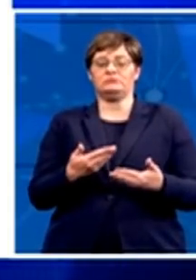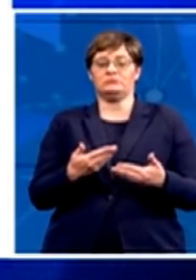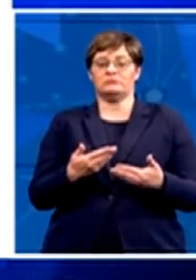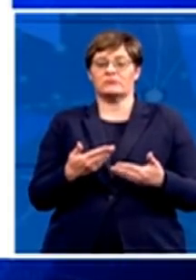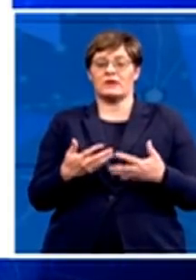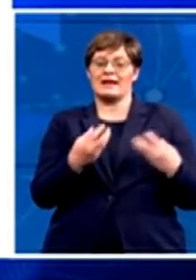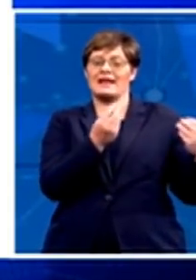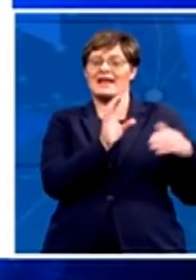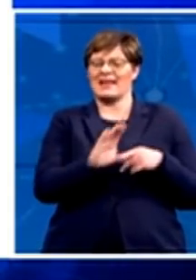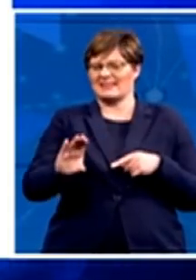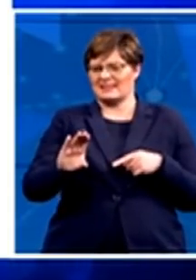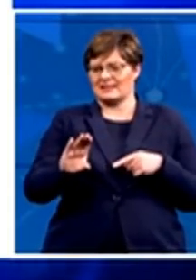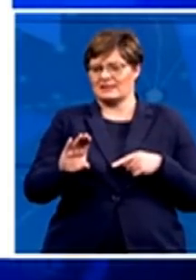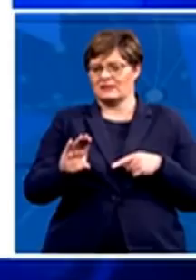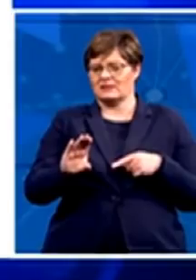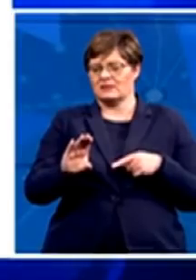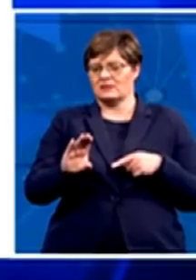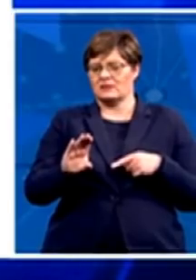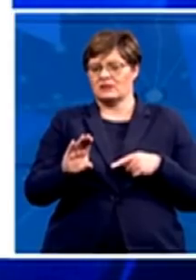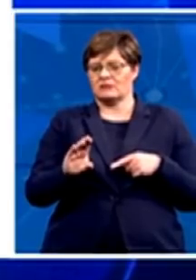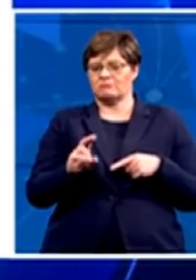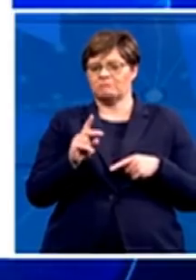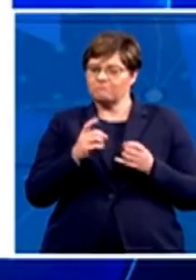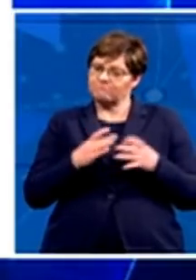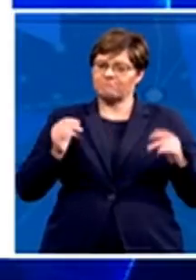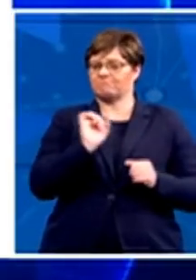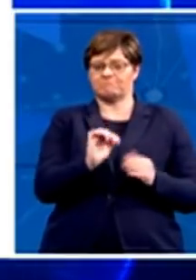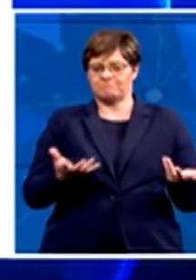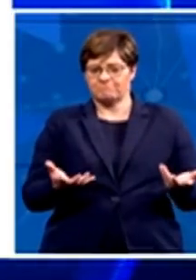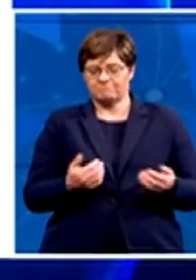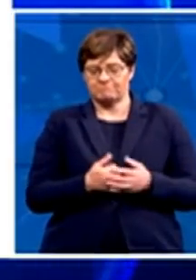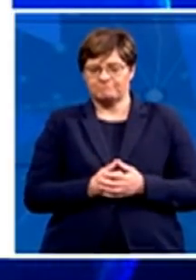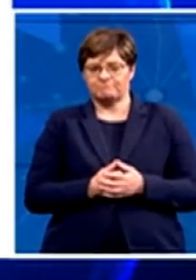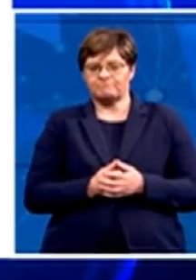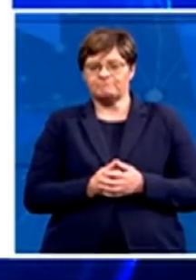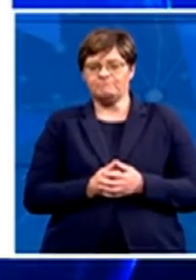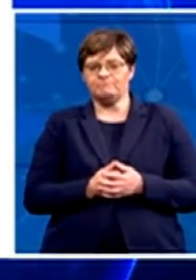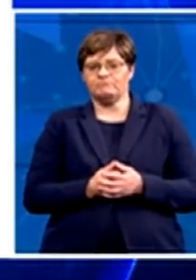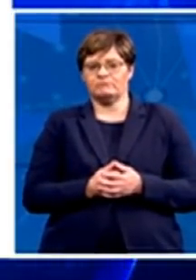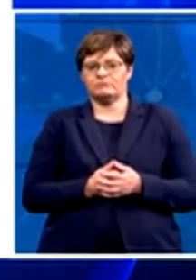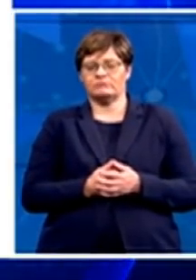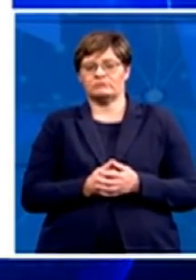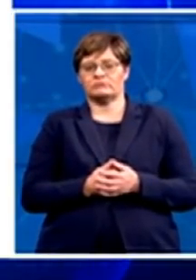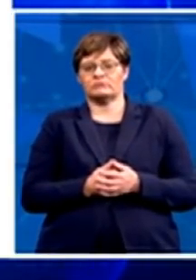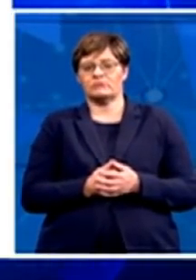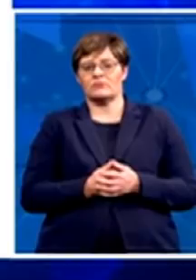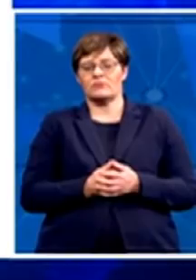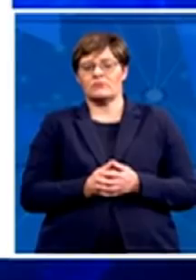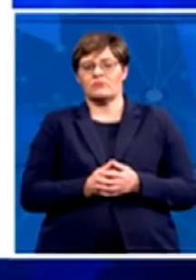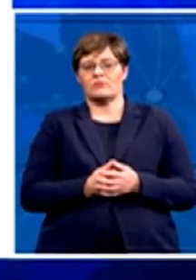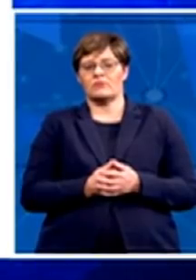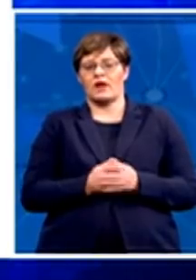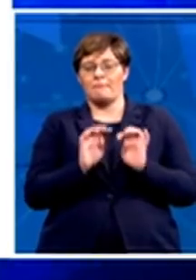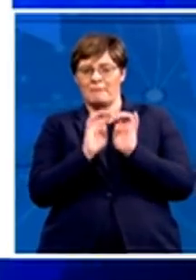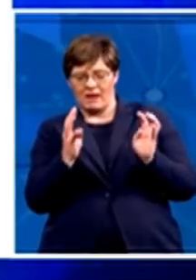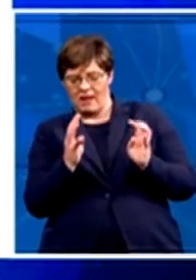merit from the outset. So the panel has found that there was prima facie evidence of misconduct and incompetence, but it